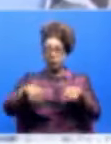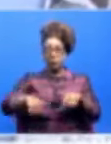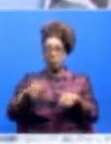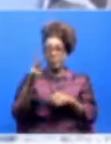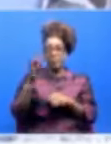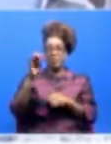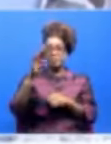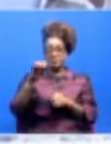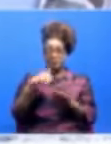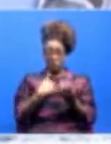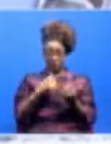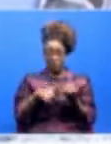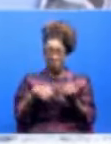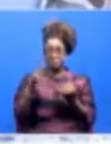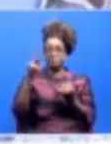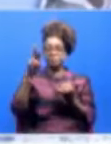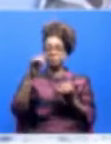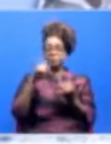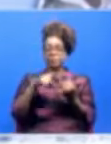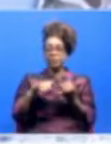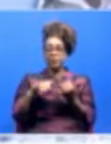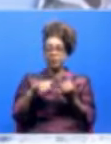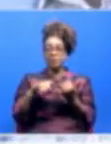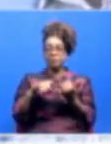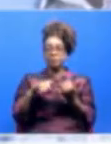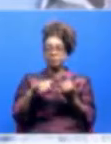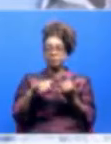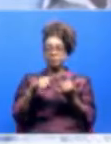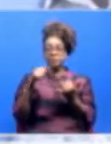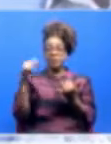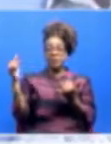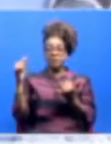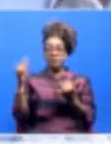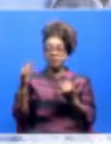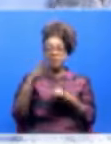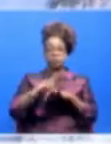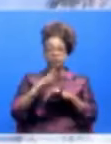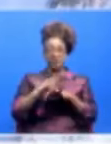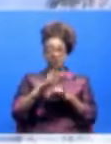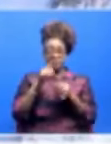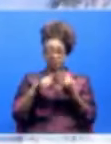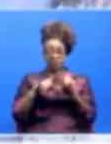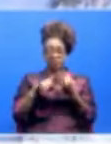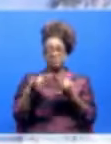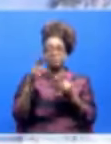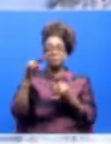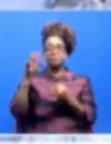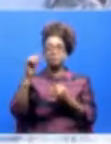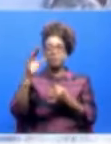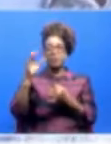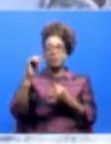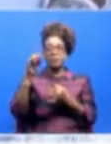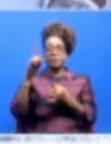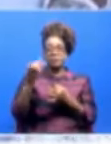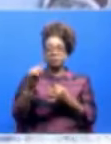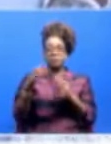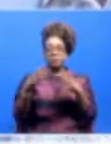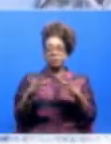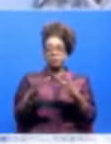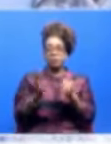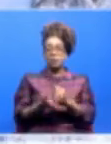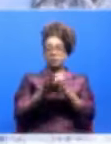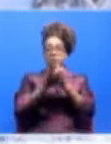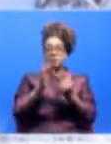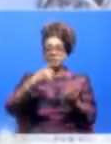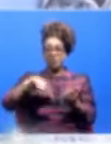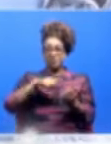KEBS, we have KRA, we have anti-counterfeit, and then we have NACADA. That team will assist